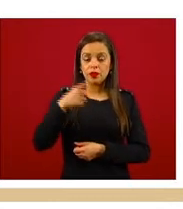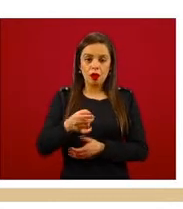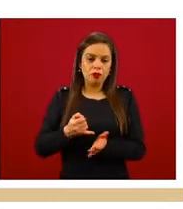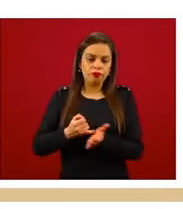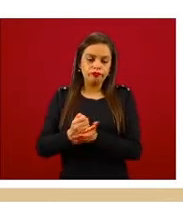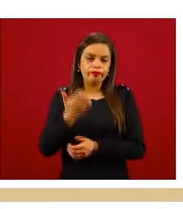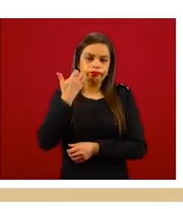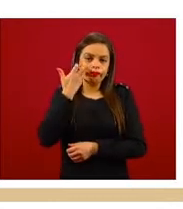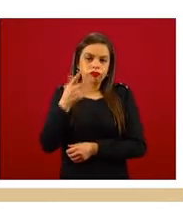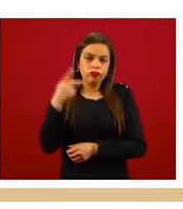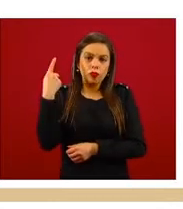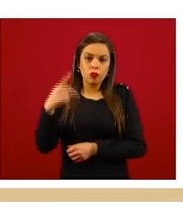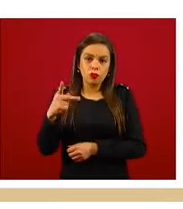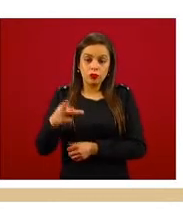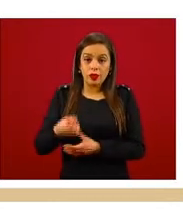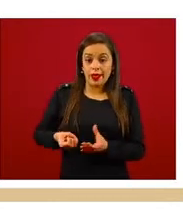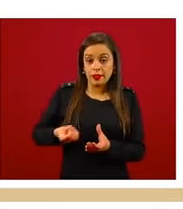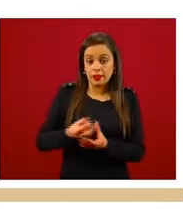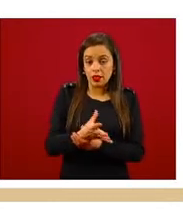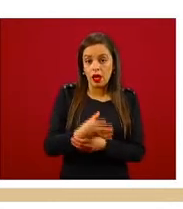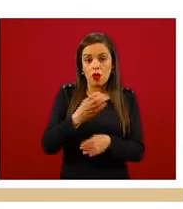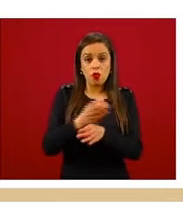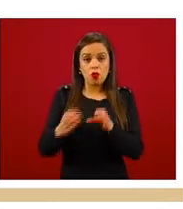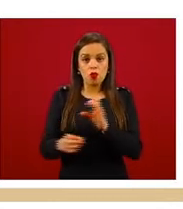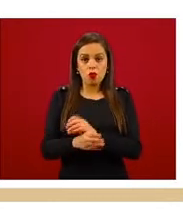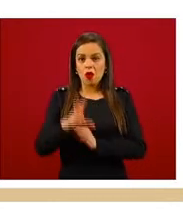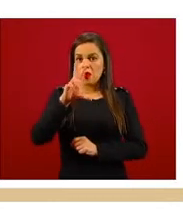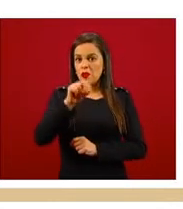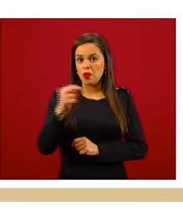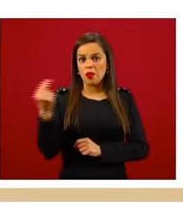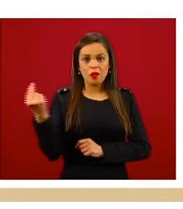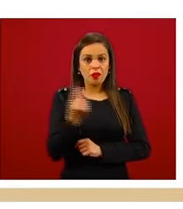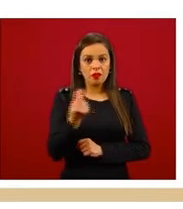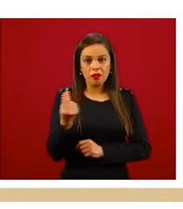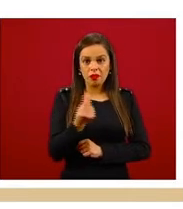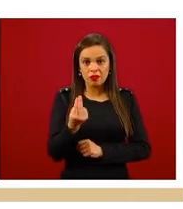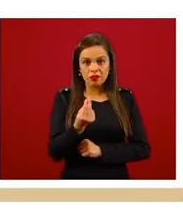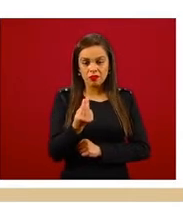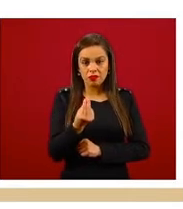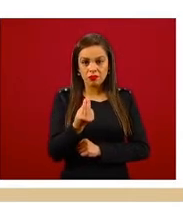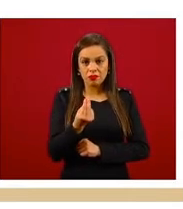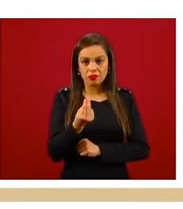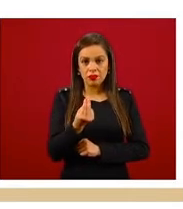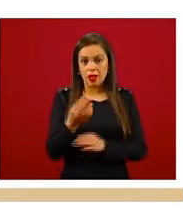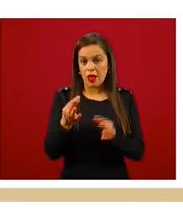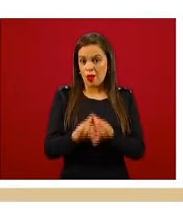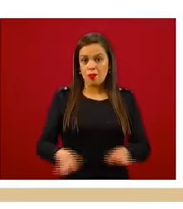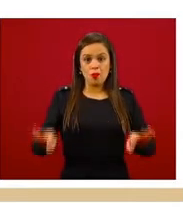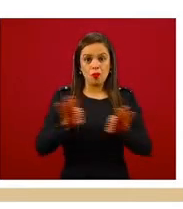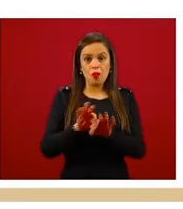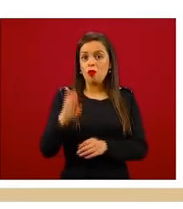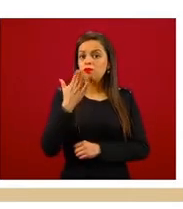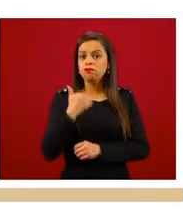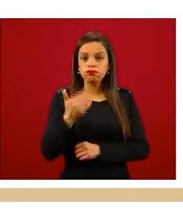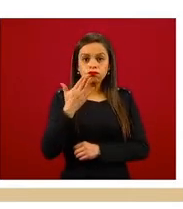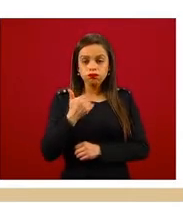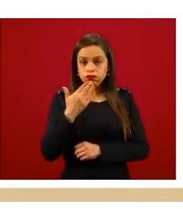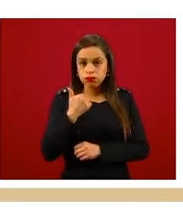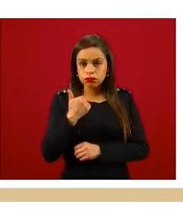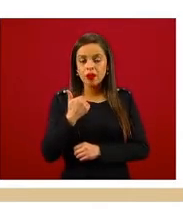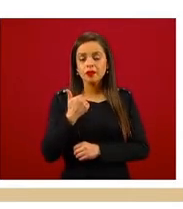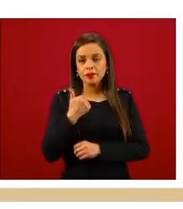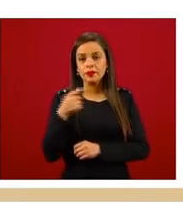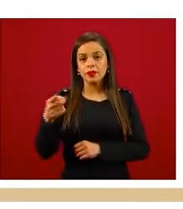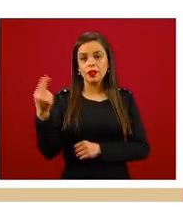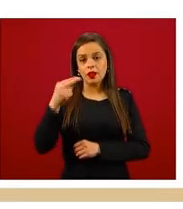causas que has no fueran chosen to move esenciales lo for piense non-essential y reasons pueda mejor will never buscar consider it una again,